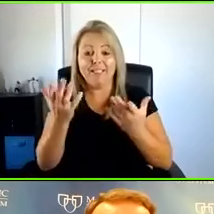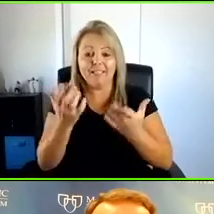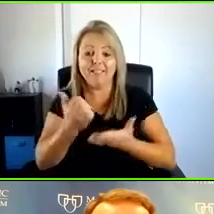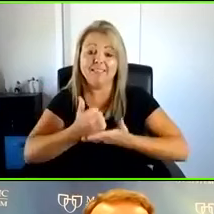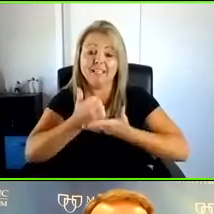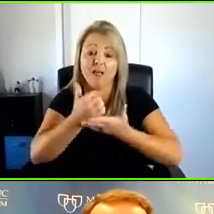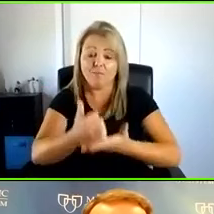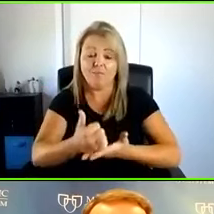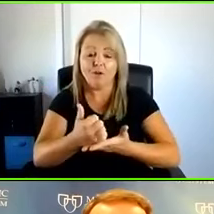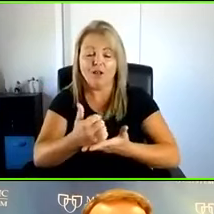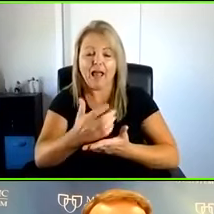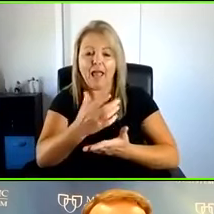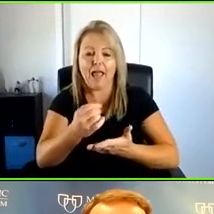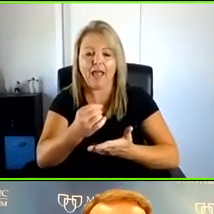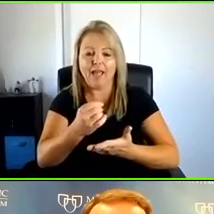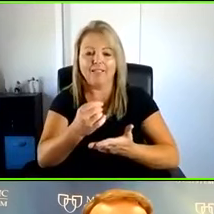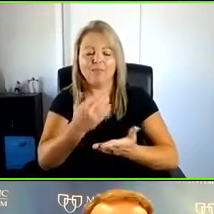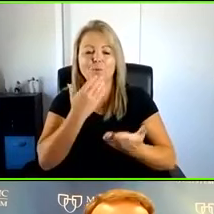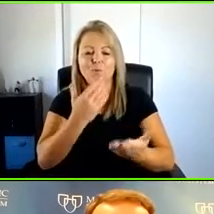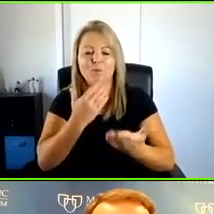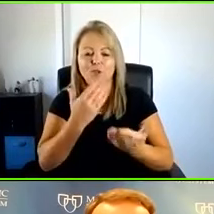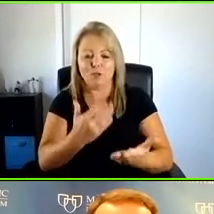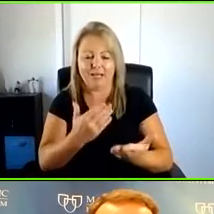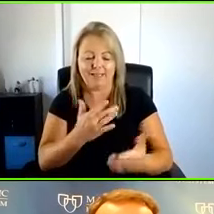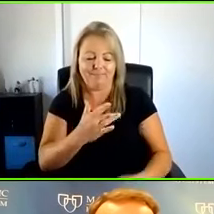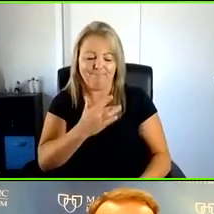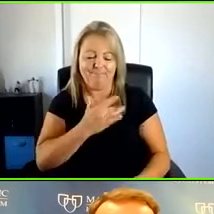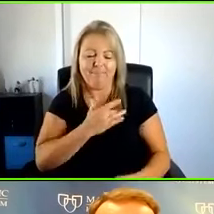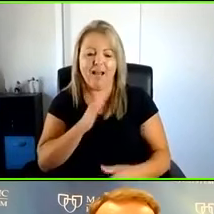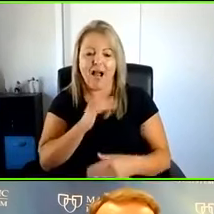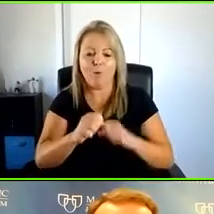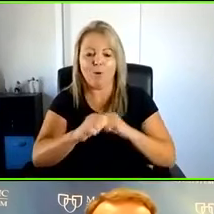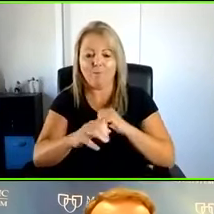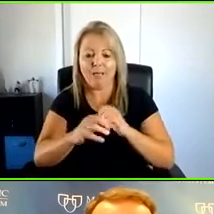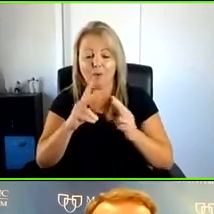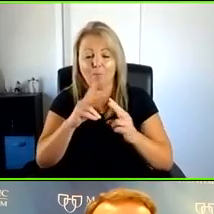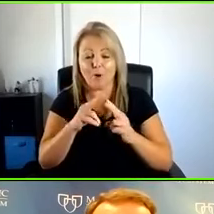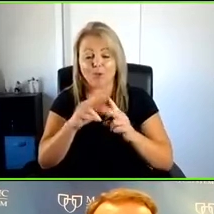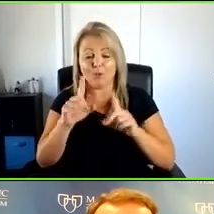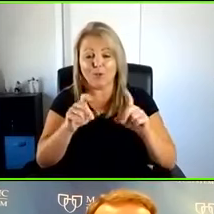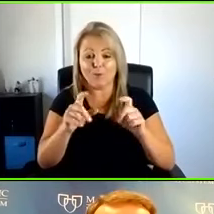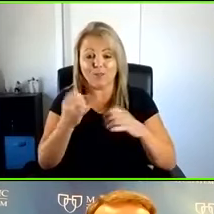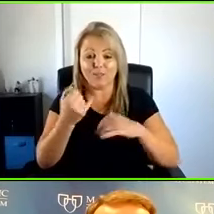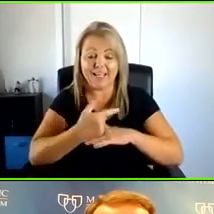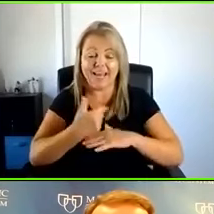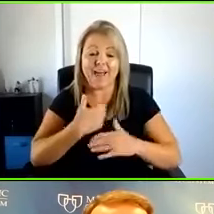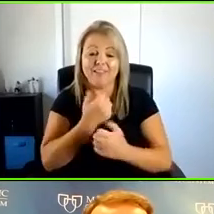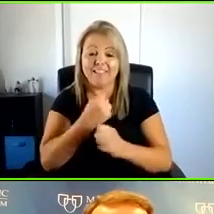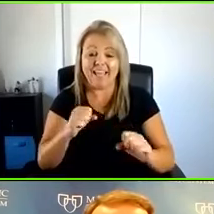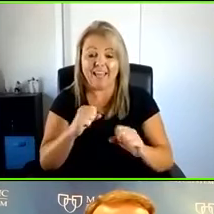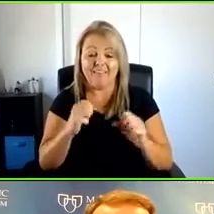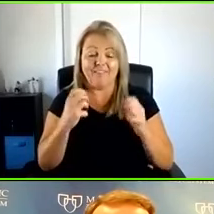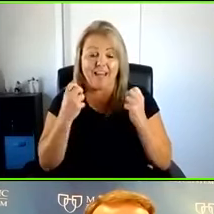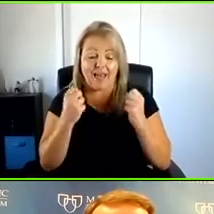helpful, and appreciate our media partners and all of the questions today, and hope you have a safe and healthy